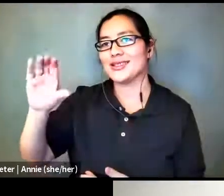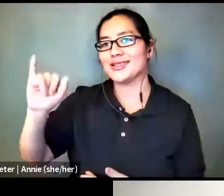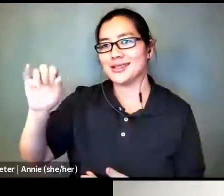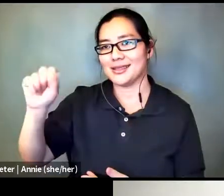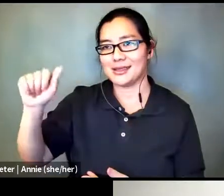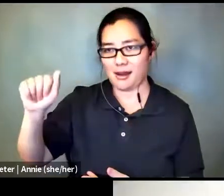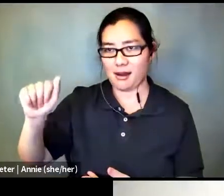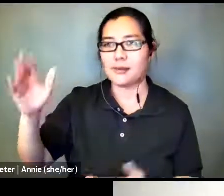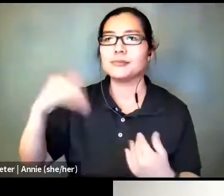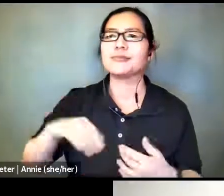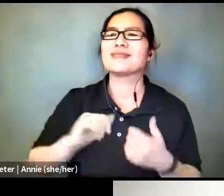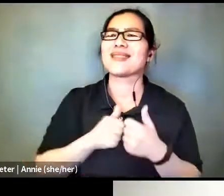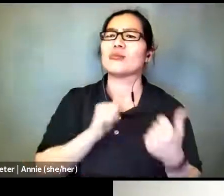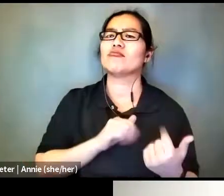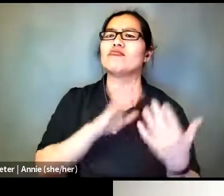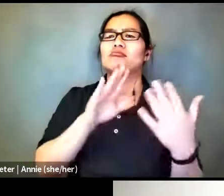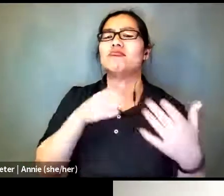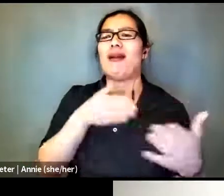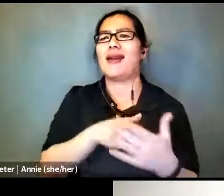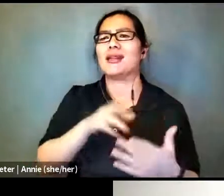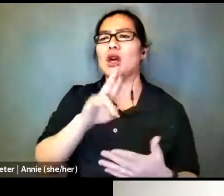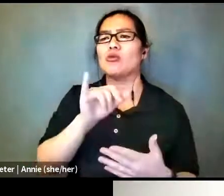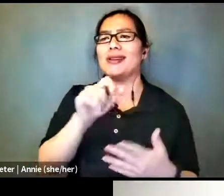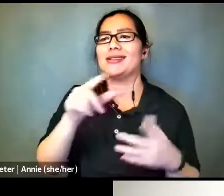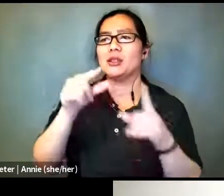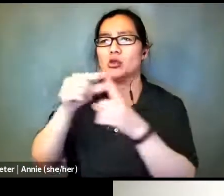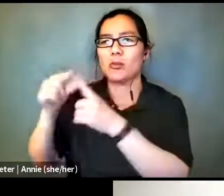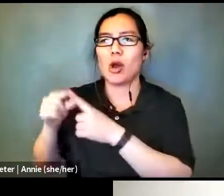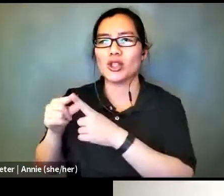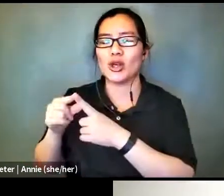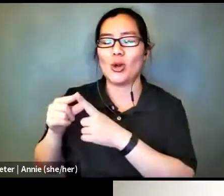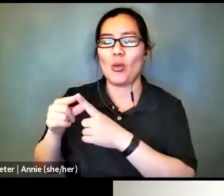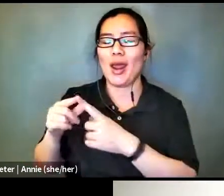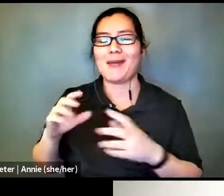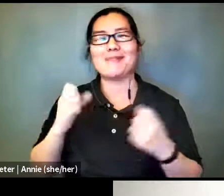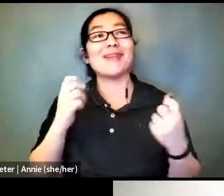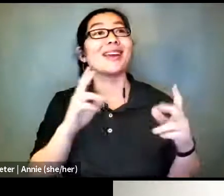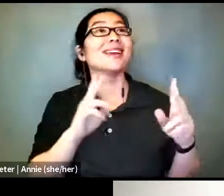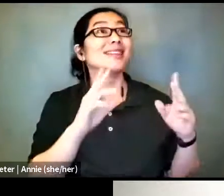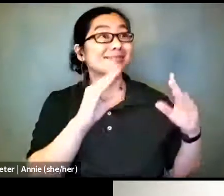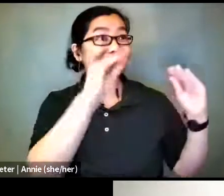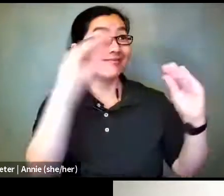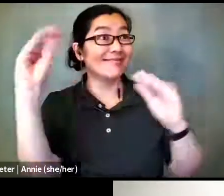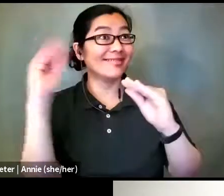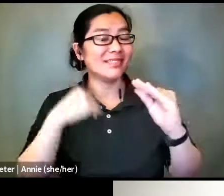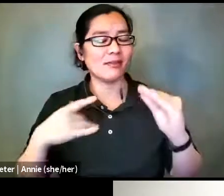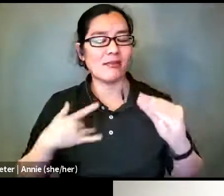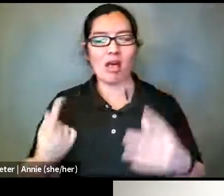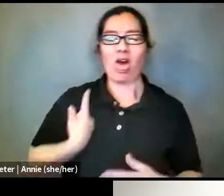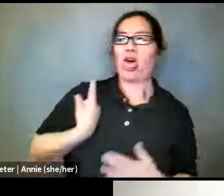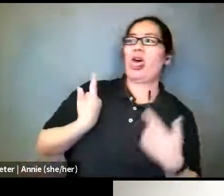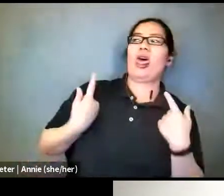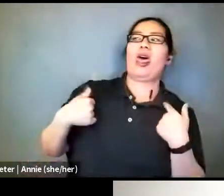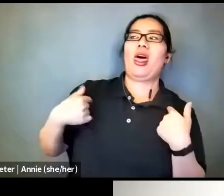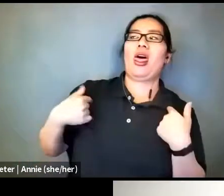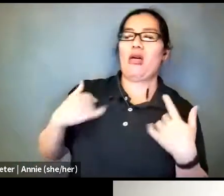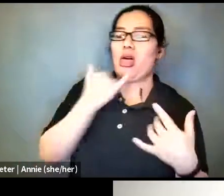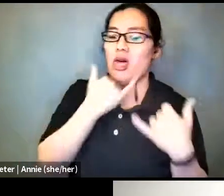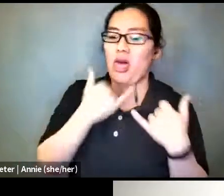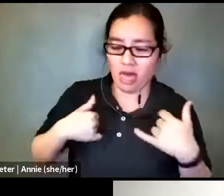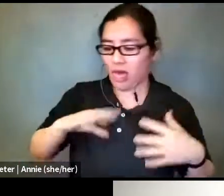anti-racist terminology when in many companies it sparks a negative emotion and a feeling that something has been done wrong? So